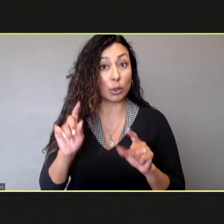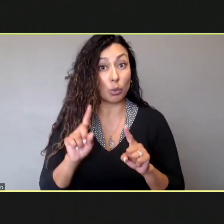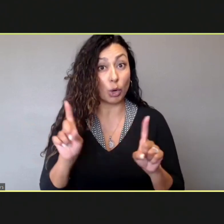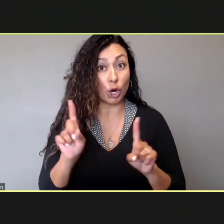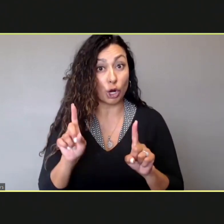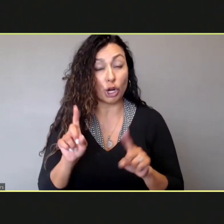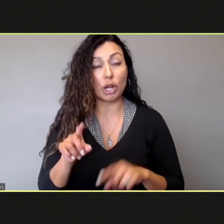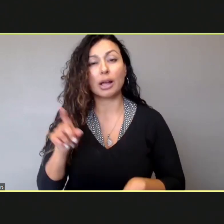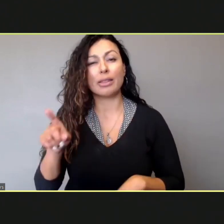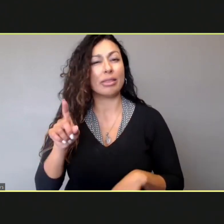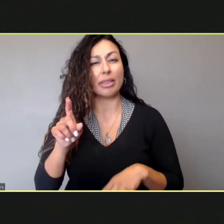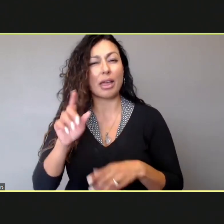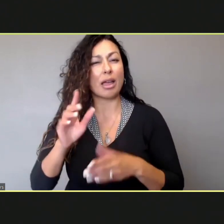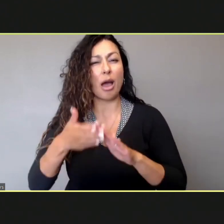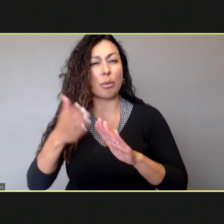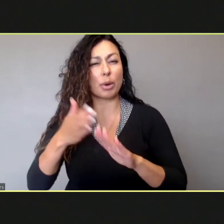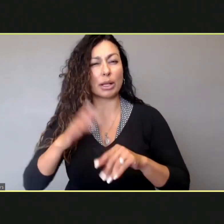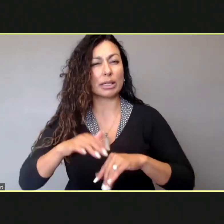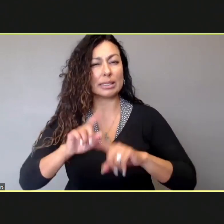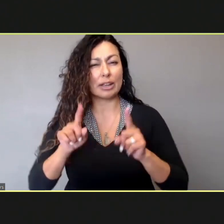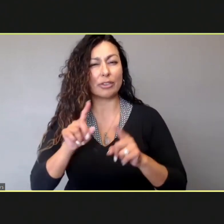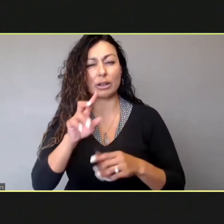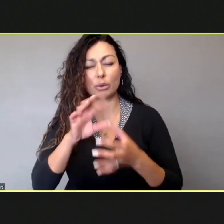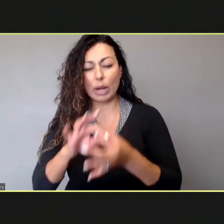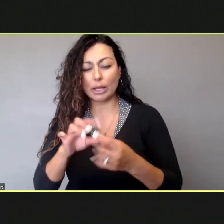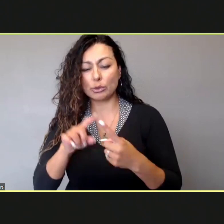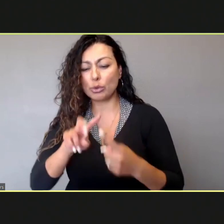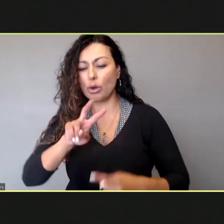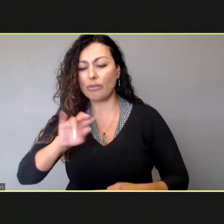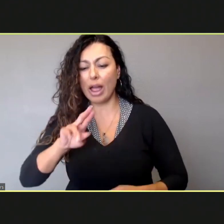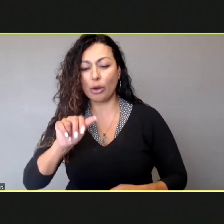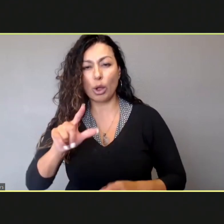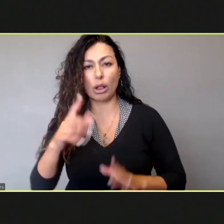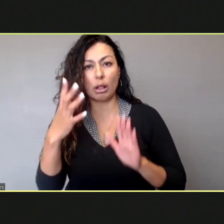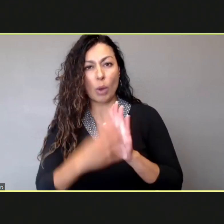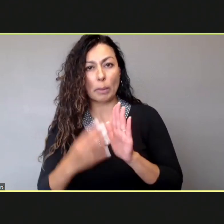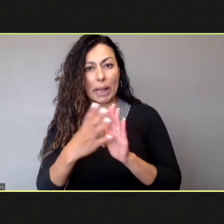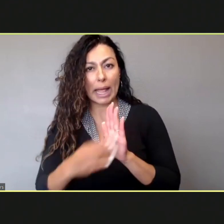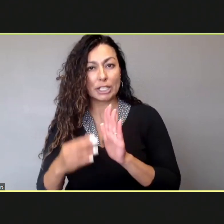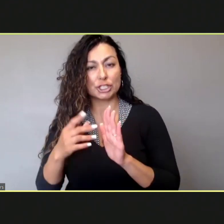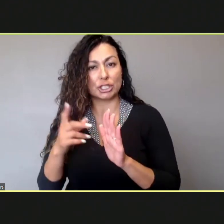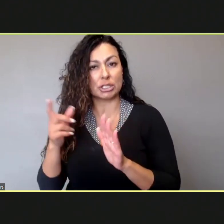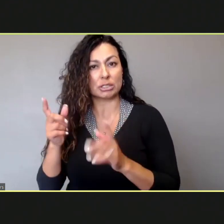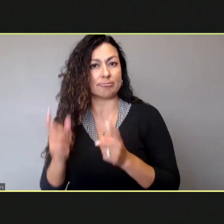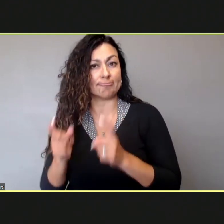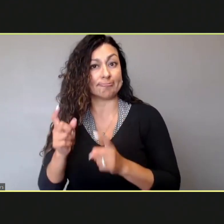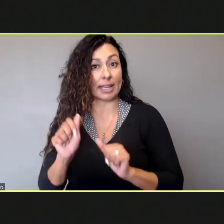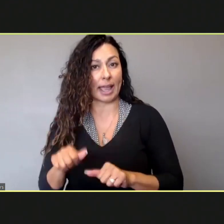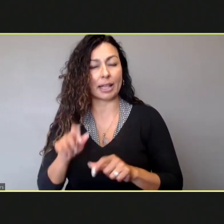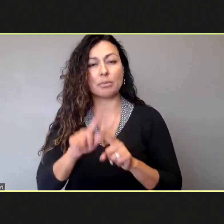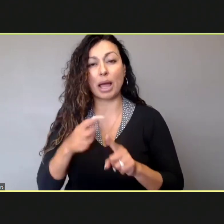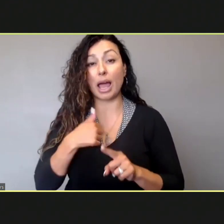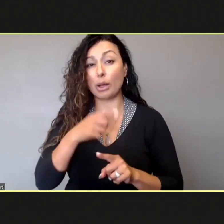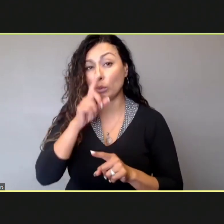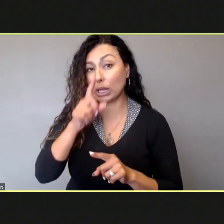different mechanism around viral replication and the like. And so I'm really